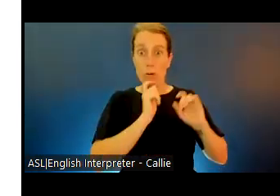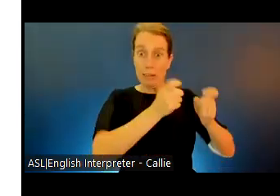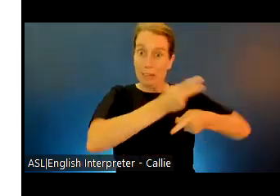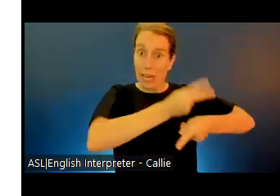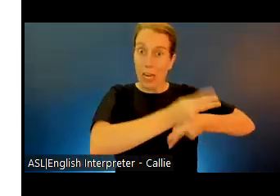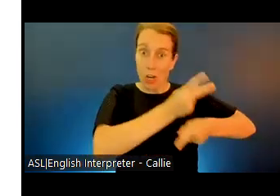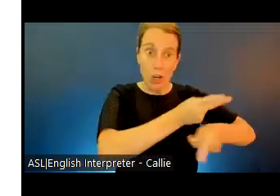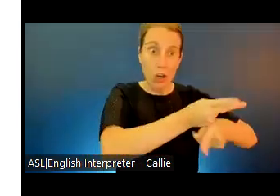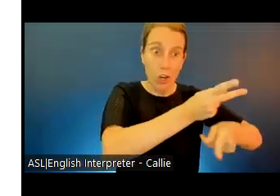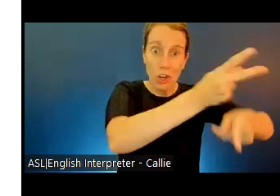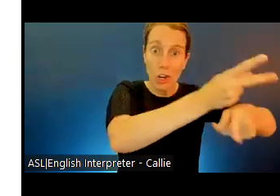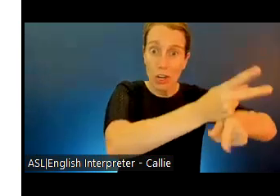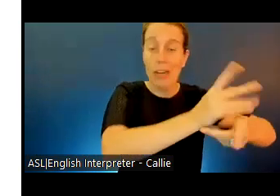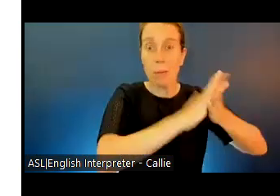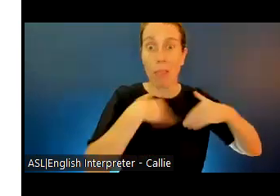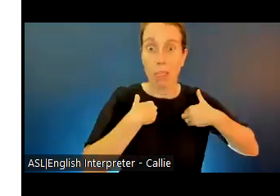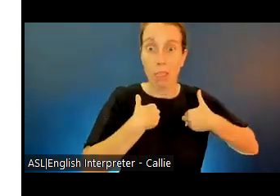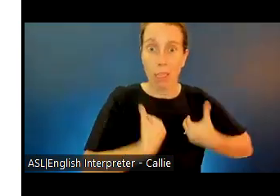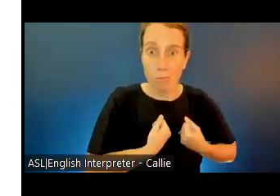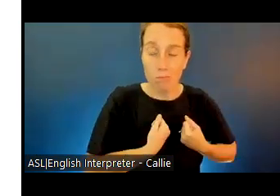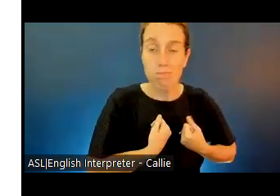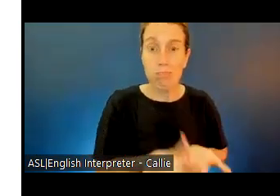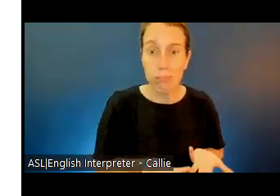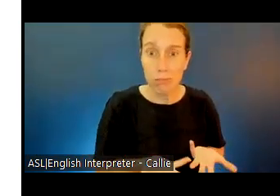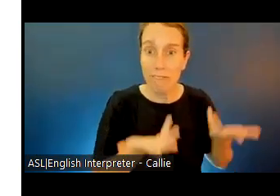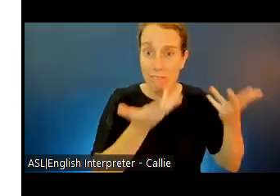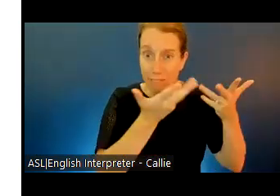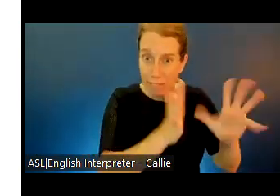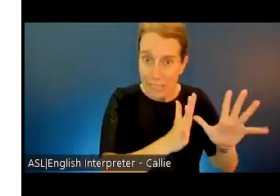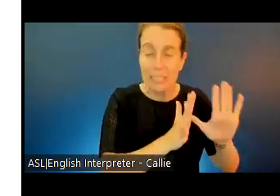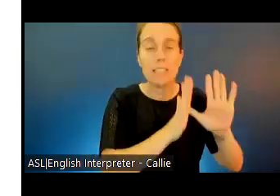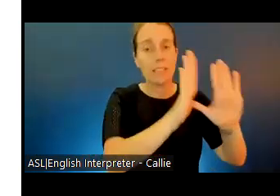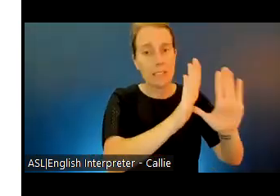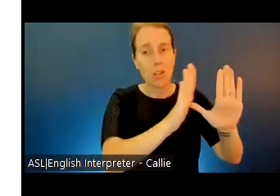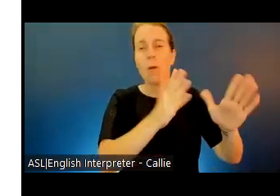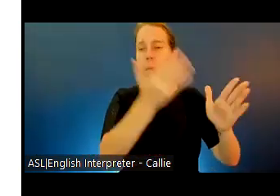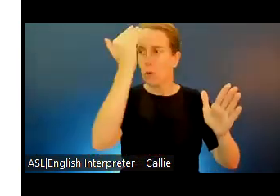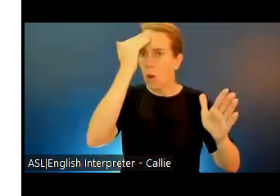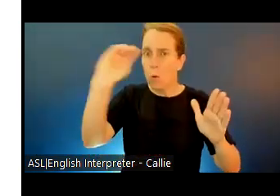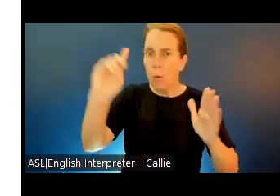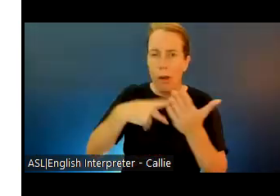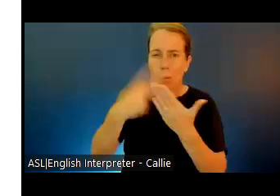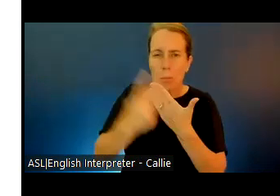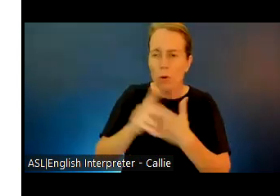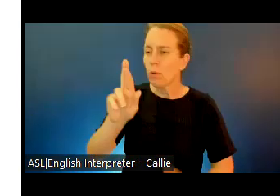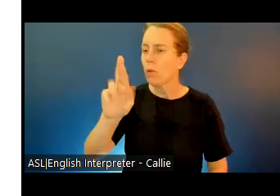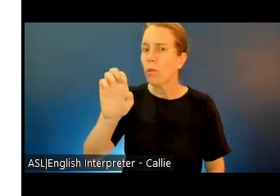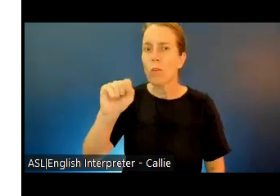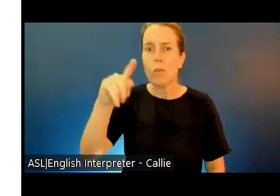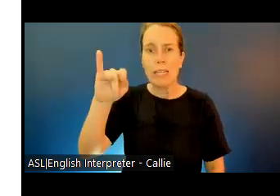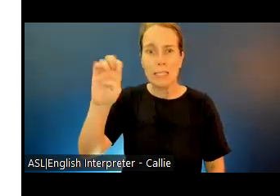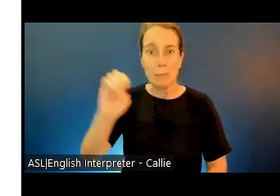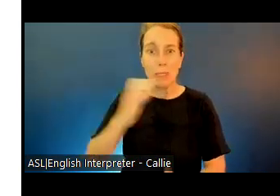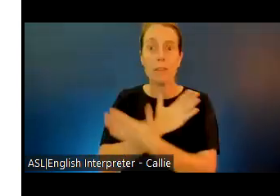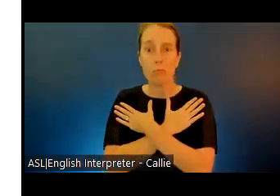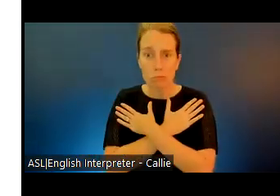out. Make sure that burnout does not lead to abuse and neglect for impacted populations. The other thing that we've